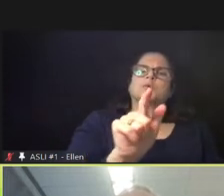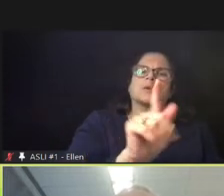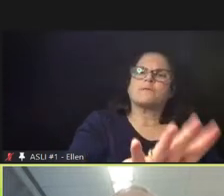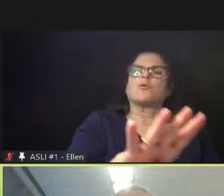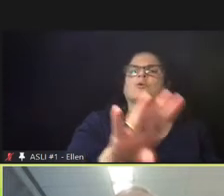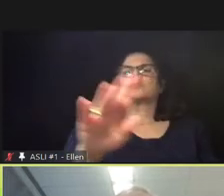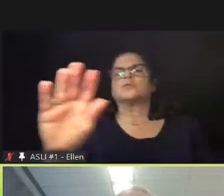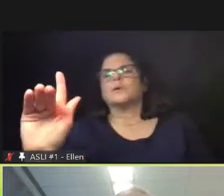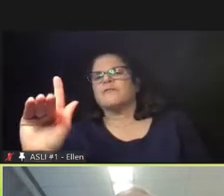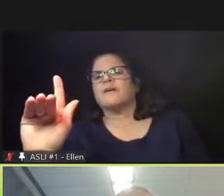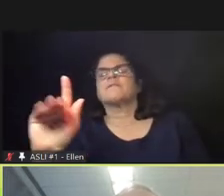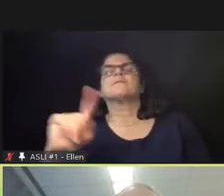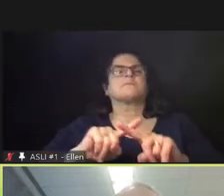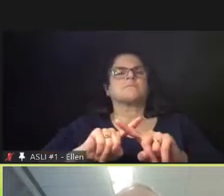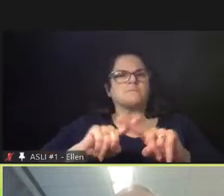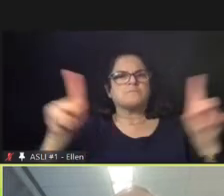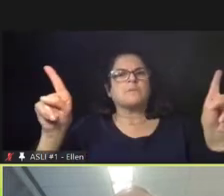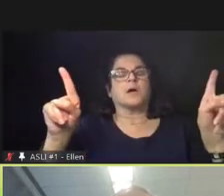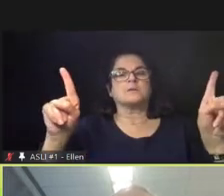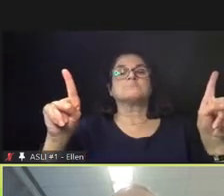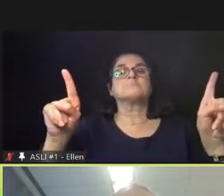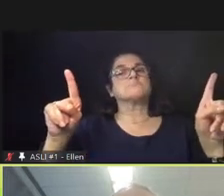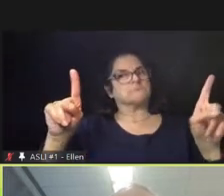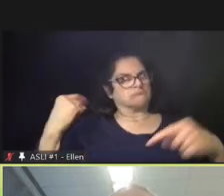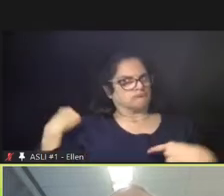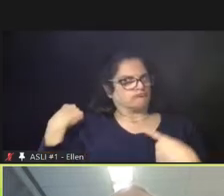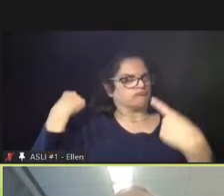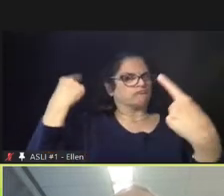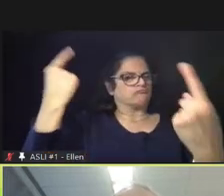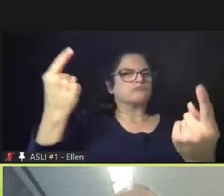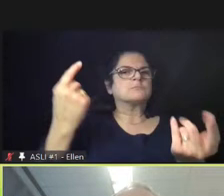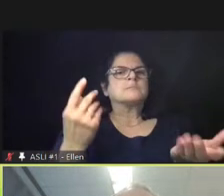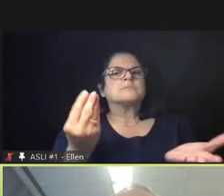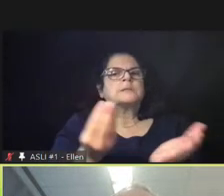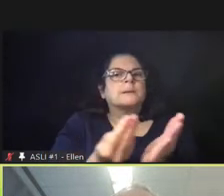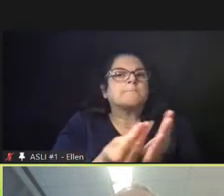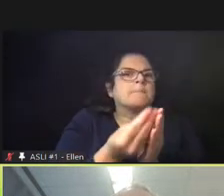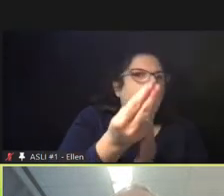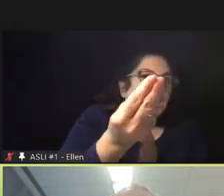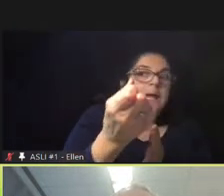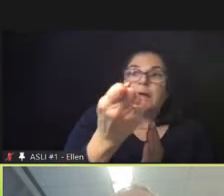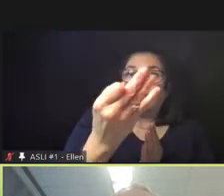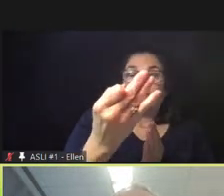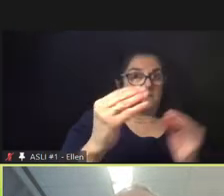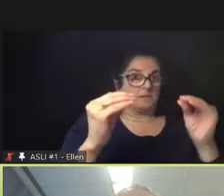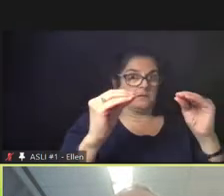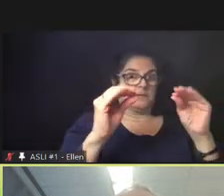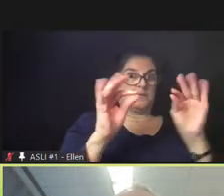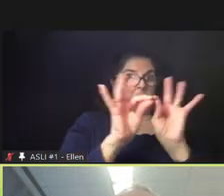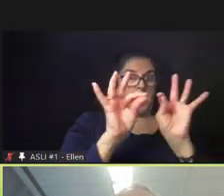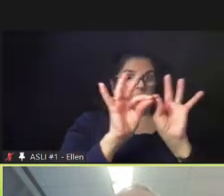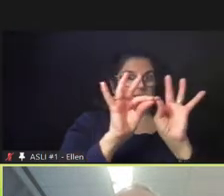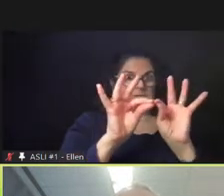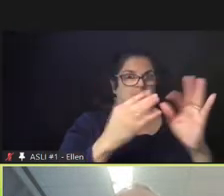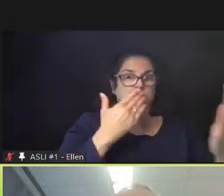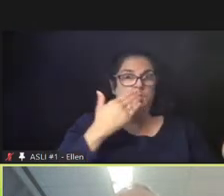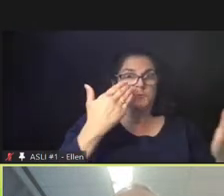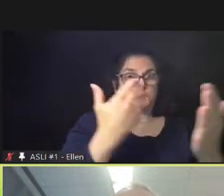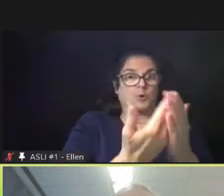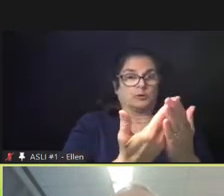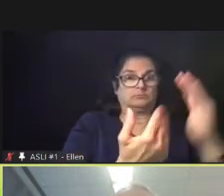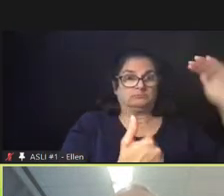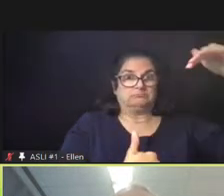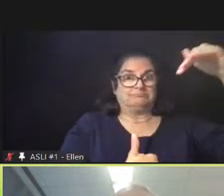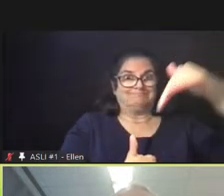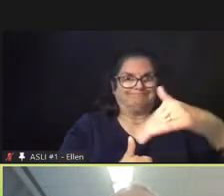our you know, dedicated approach of buying you know, when the market ebbs a little bit on fuel has